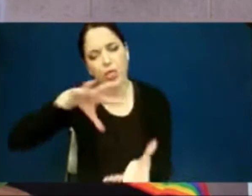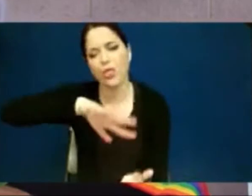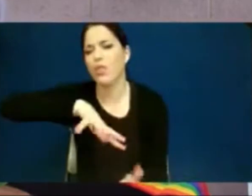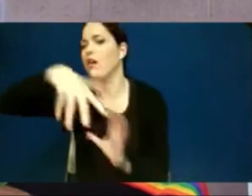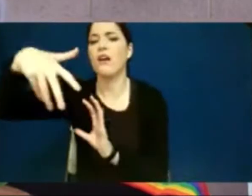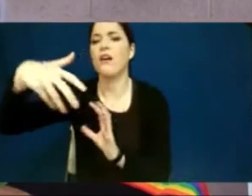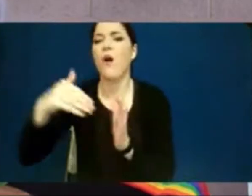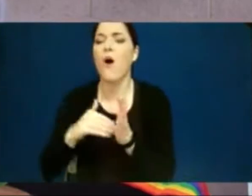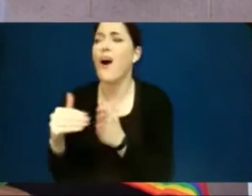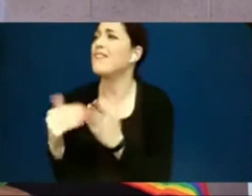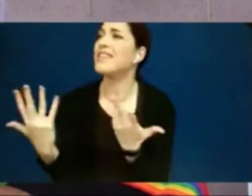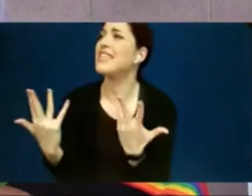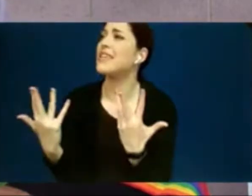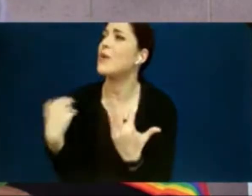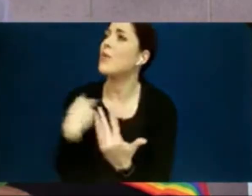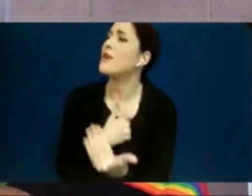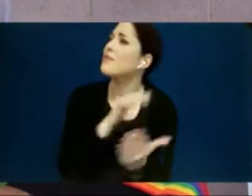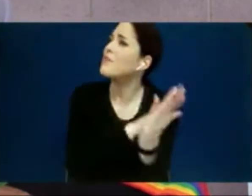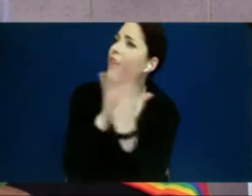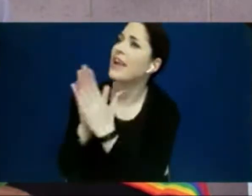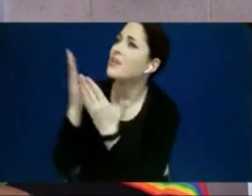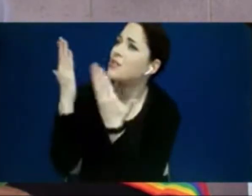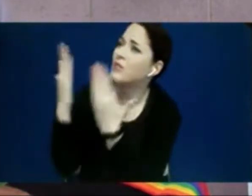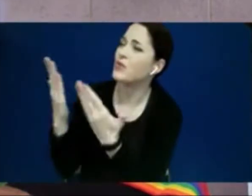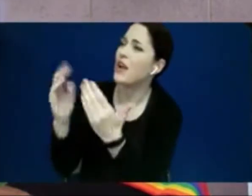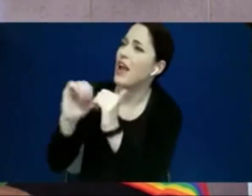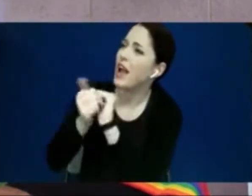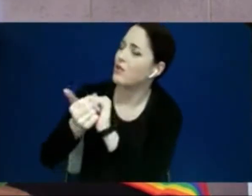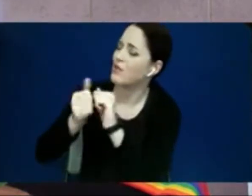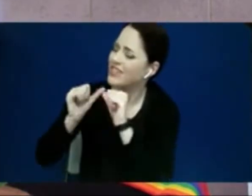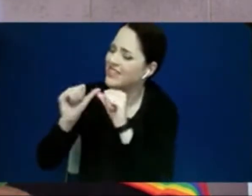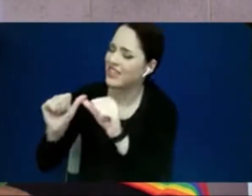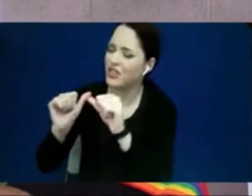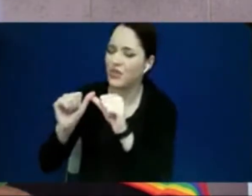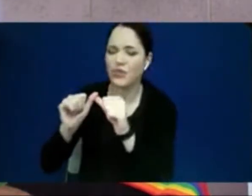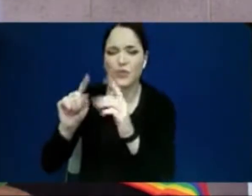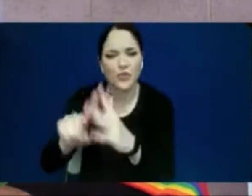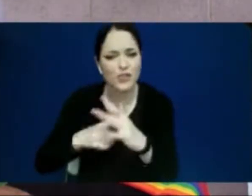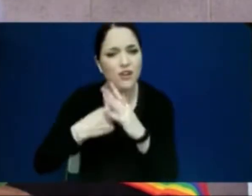thank you for the ways you renew us and open us